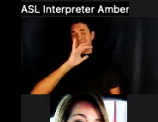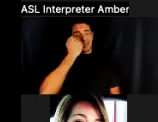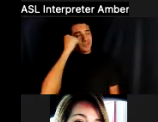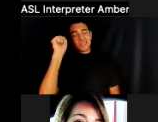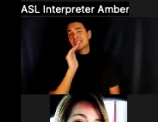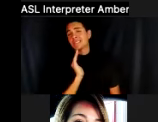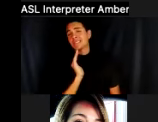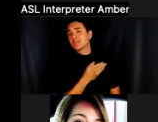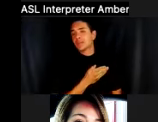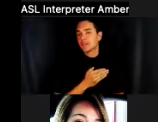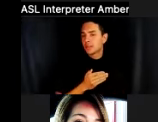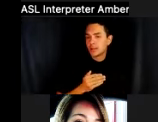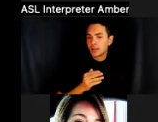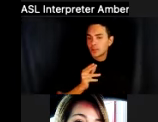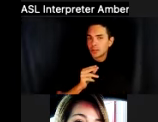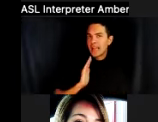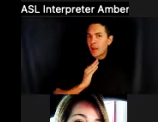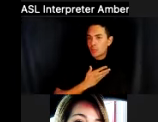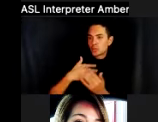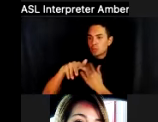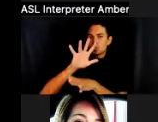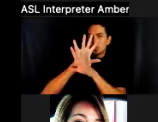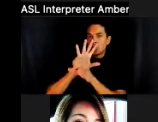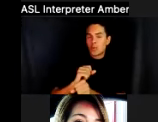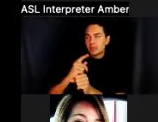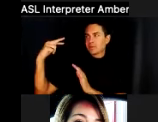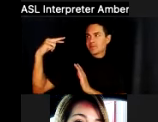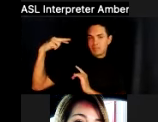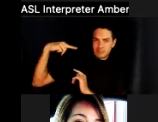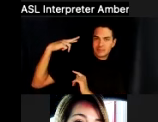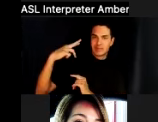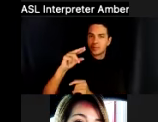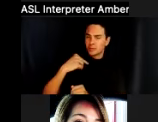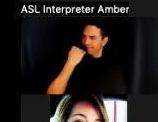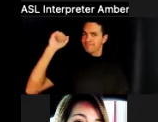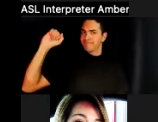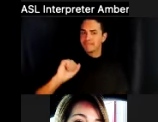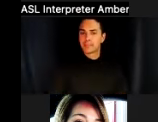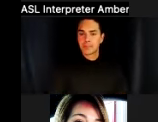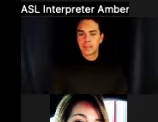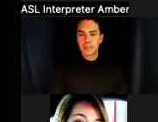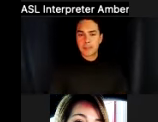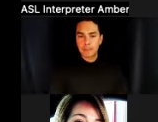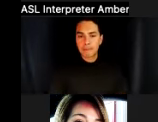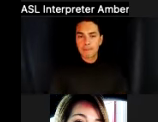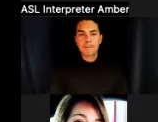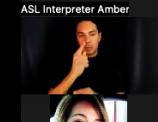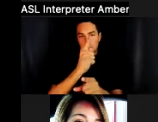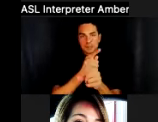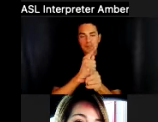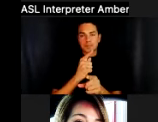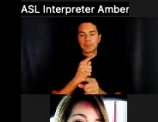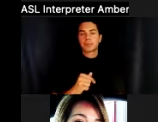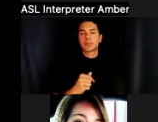So also, when we talk about ending violence, we're in a certain position, right, of privilege, where